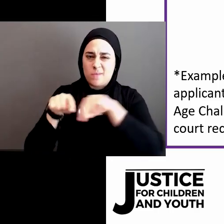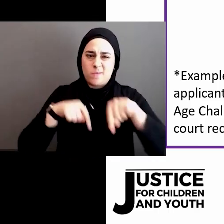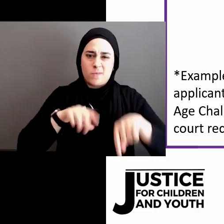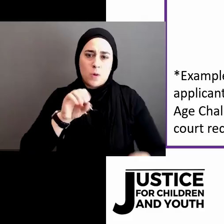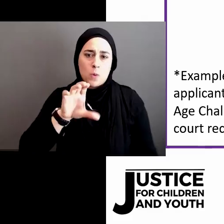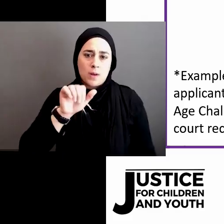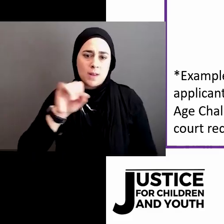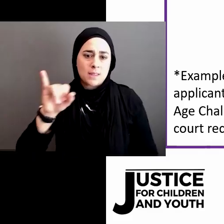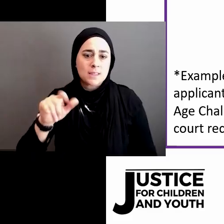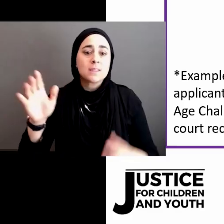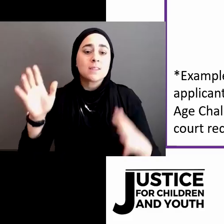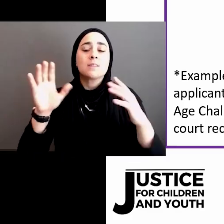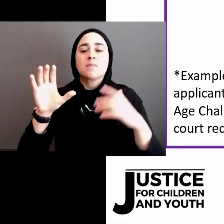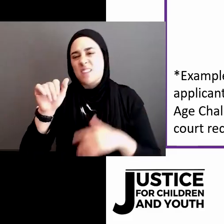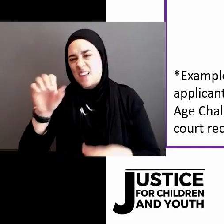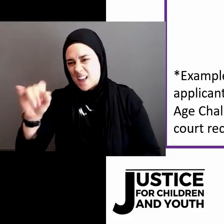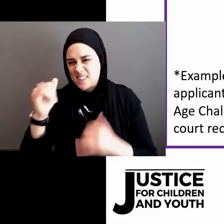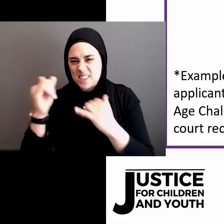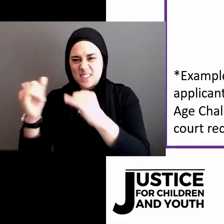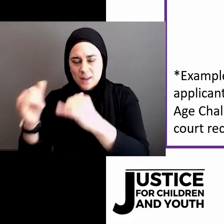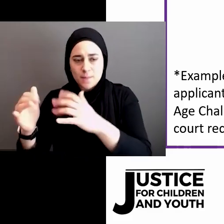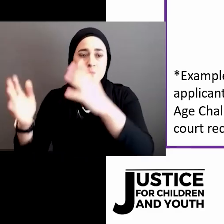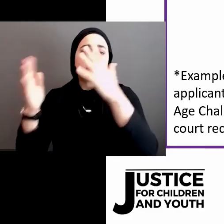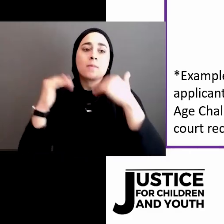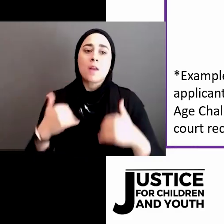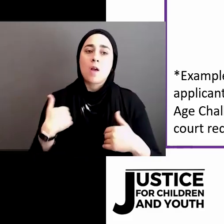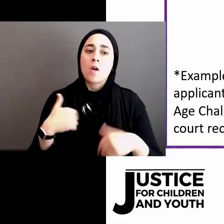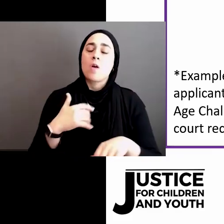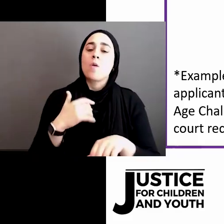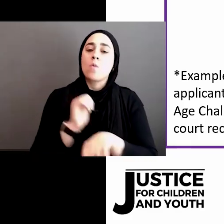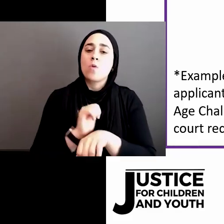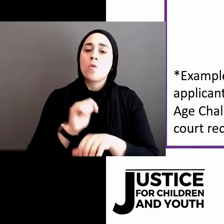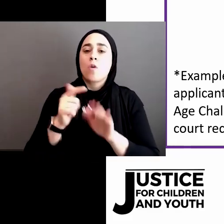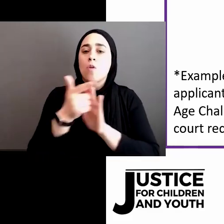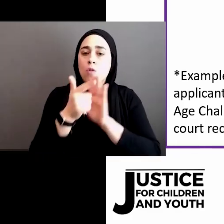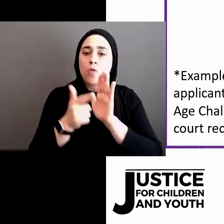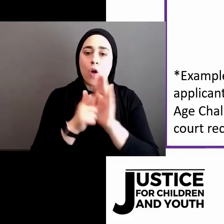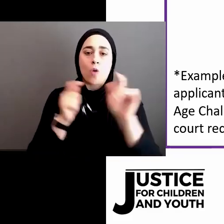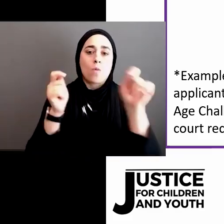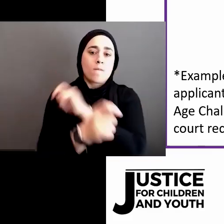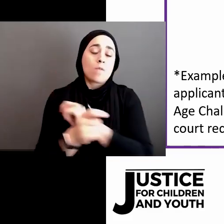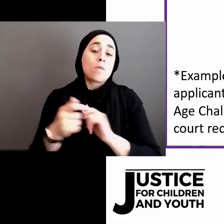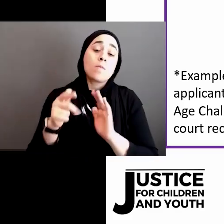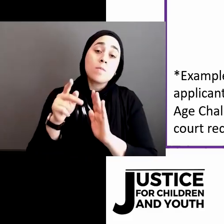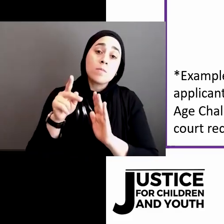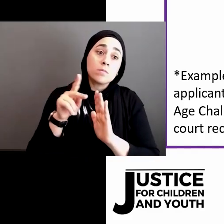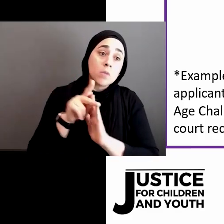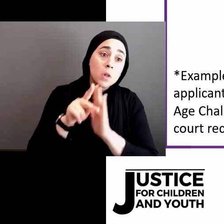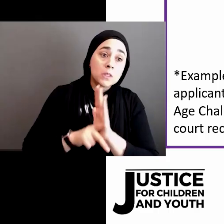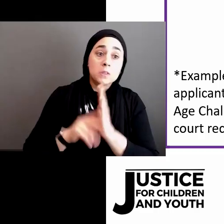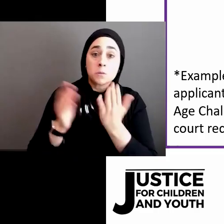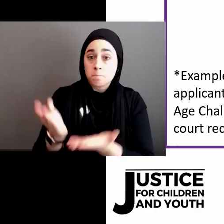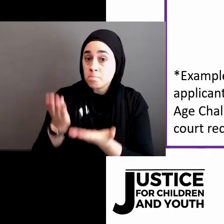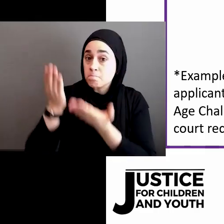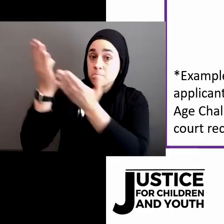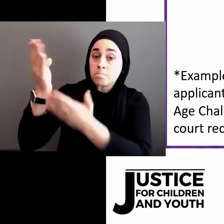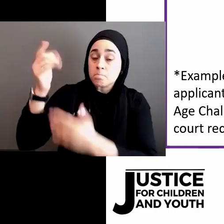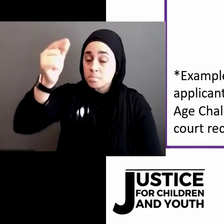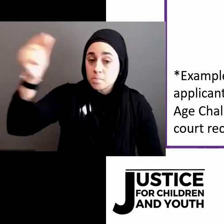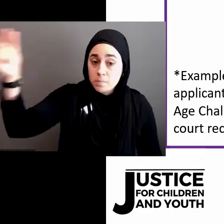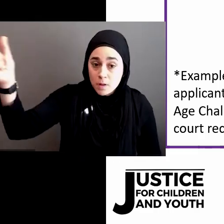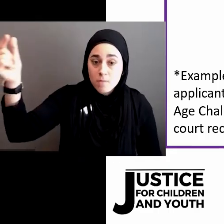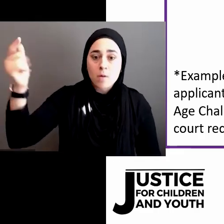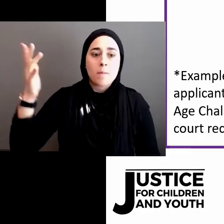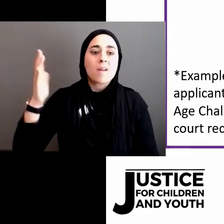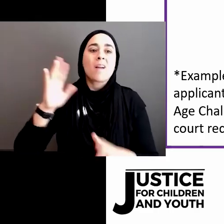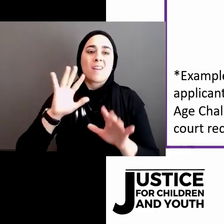law reform initiatives. So that can be policy submissions to the government on legislation that's being passed. Our thoughts on that,